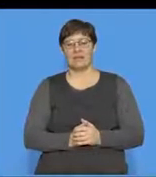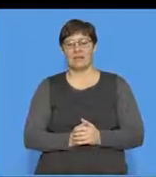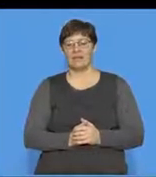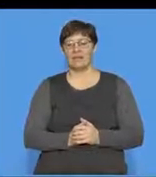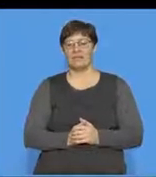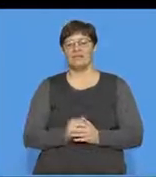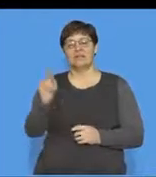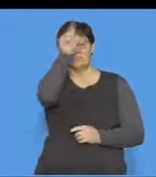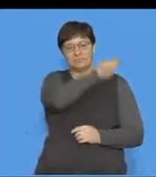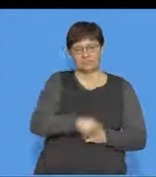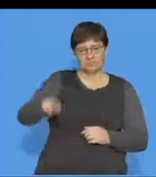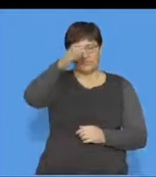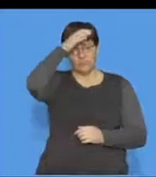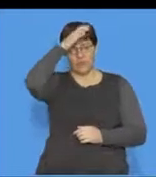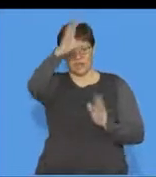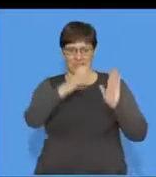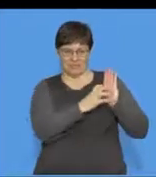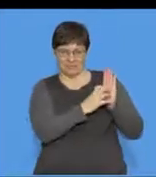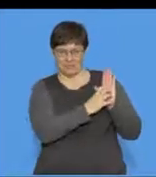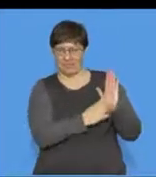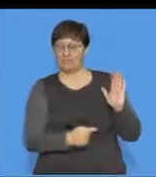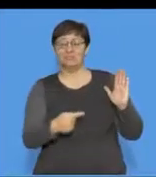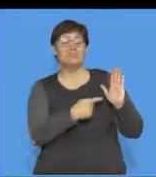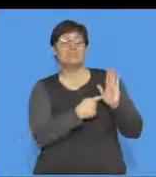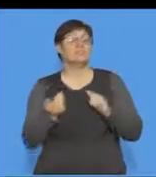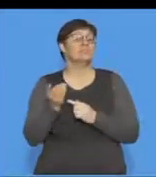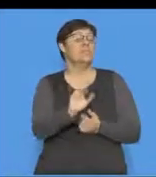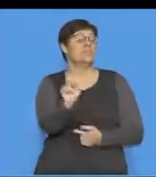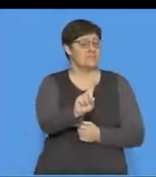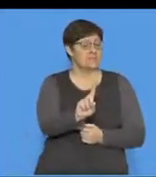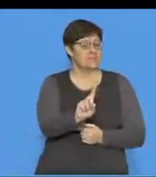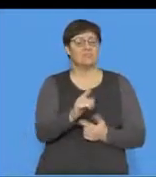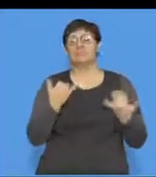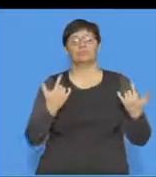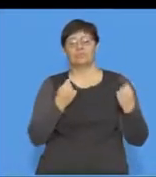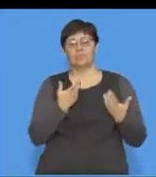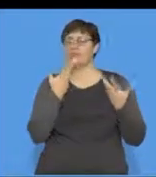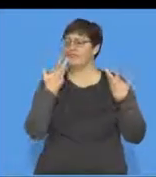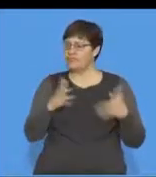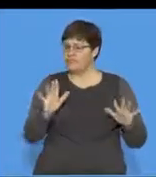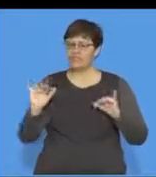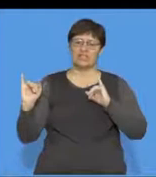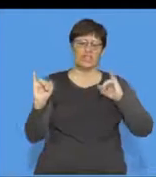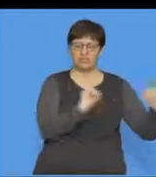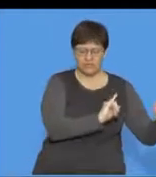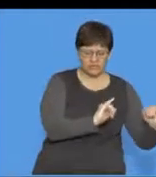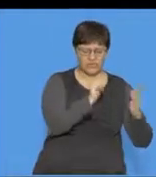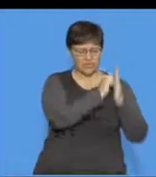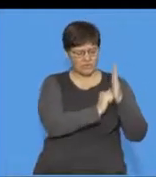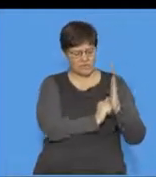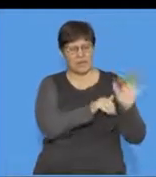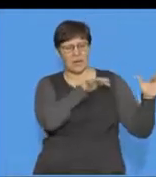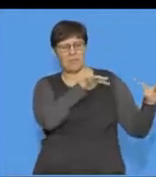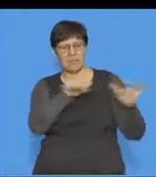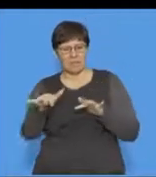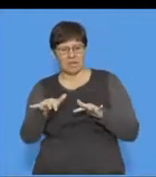This is our concept map that shows us where we are. We've introduced the subject of